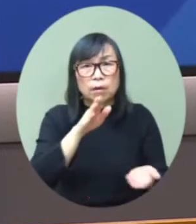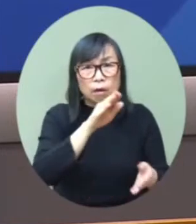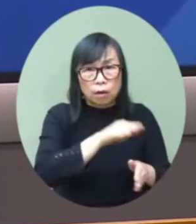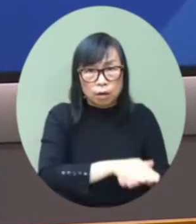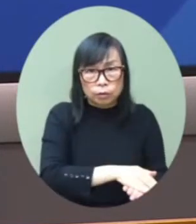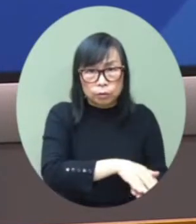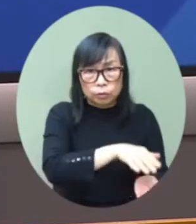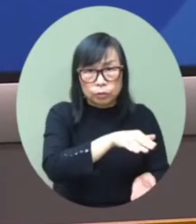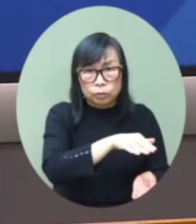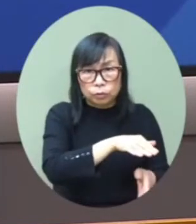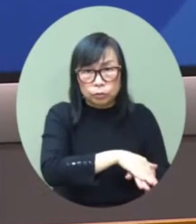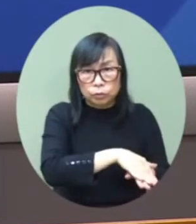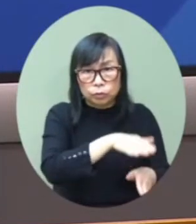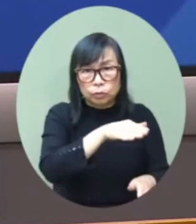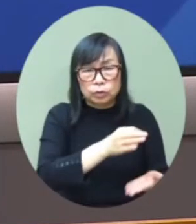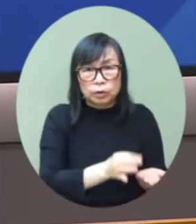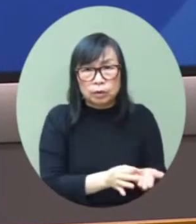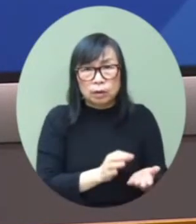as